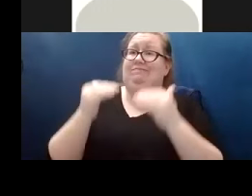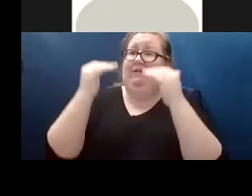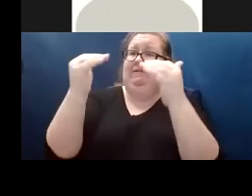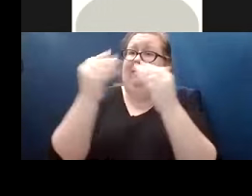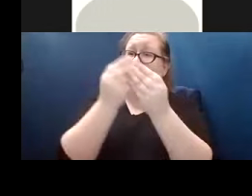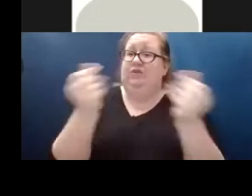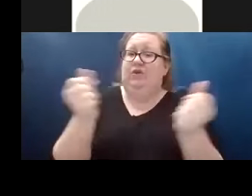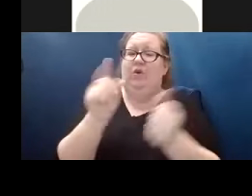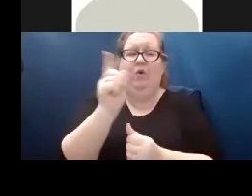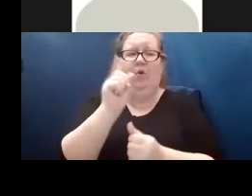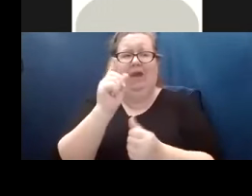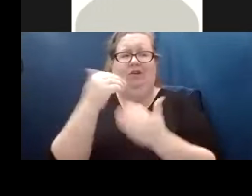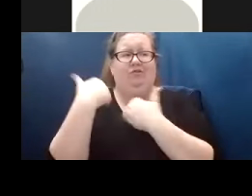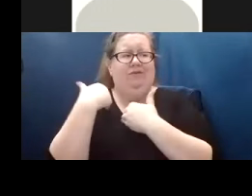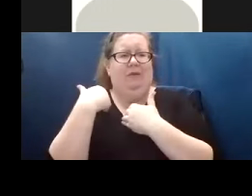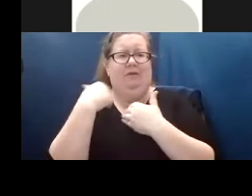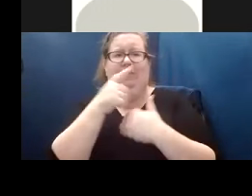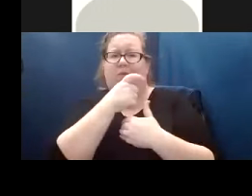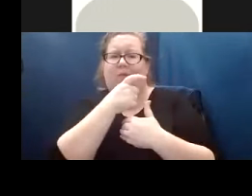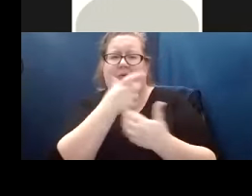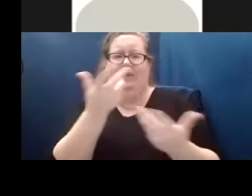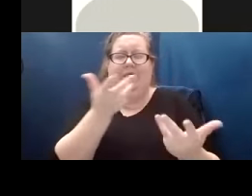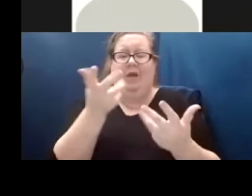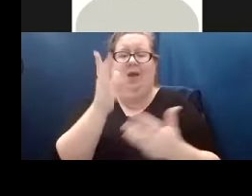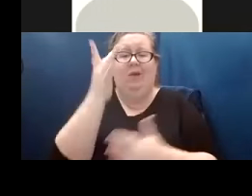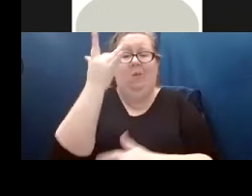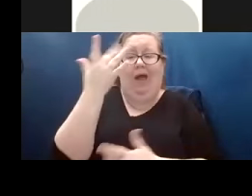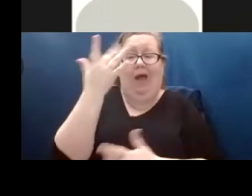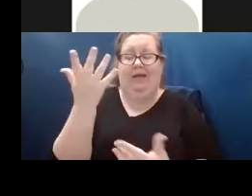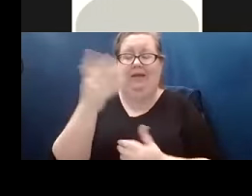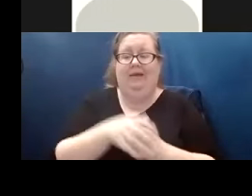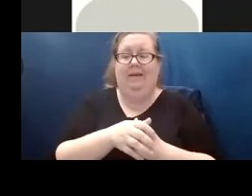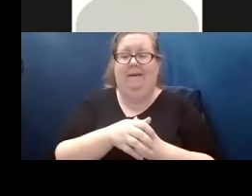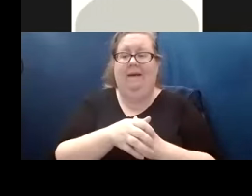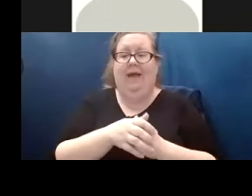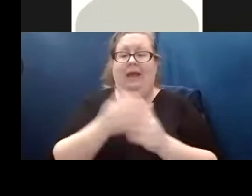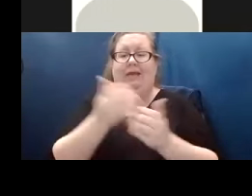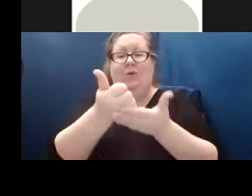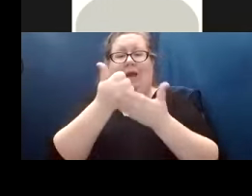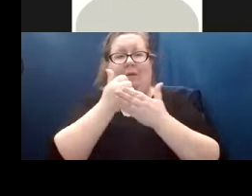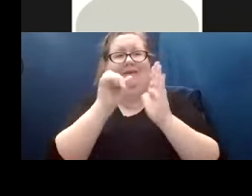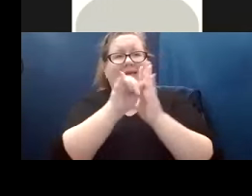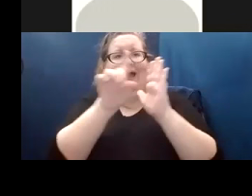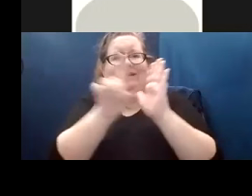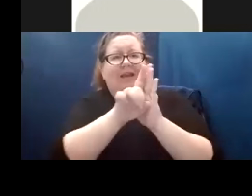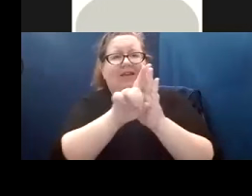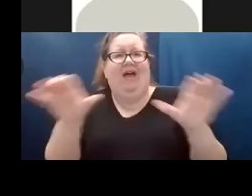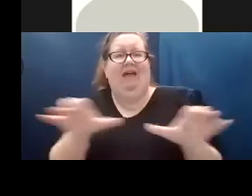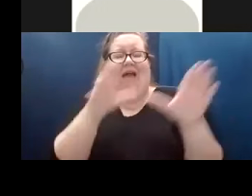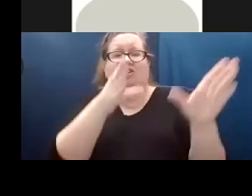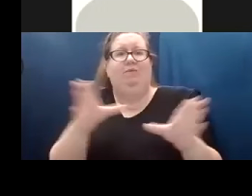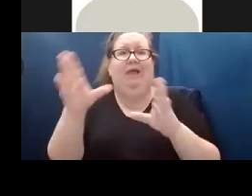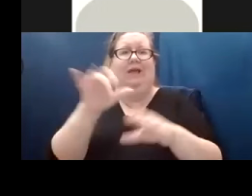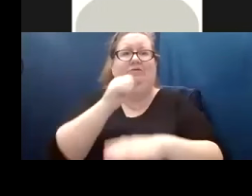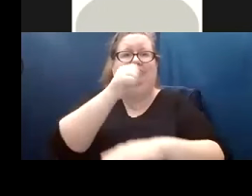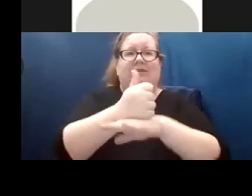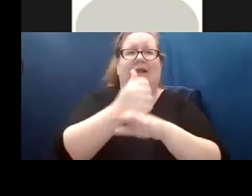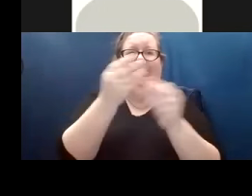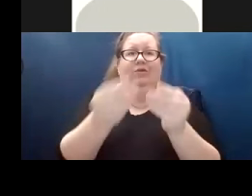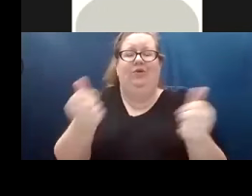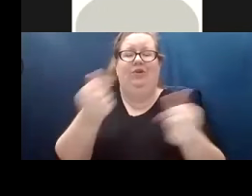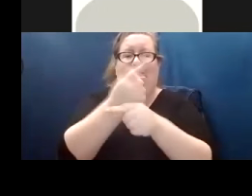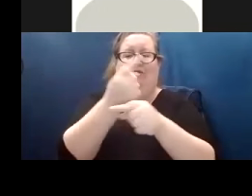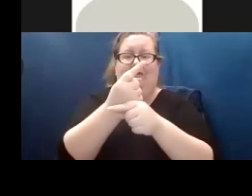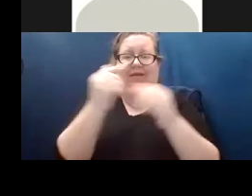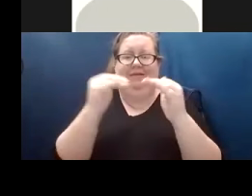should that lie, and why, to help us then in identifying an action plan that implements solutions at the right scale.